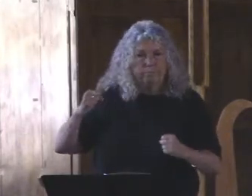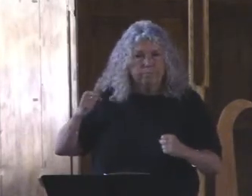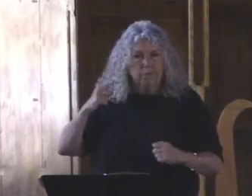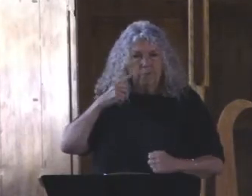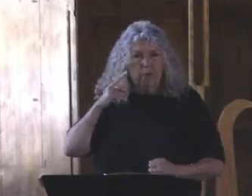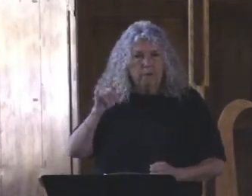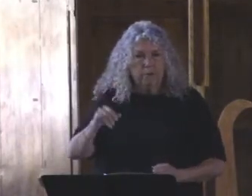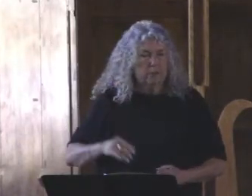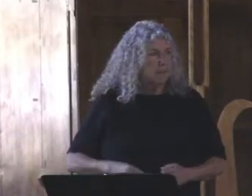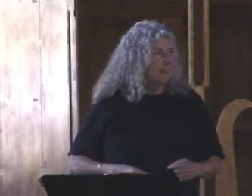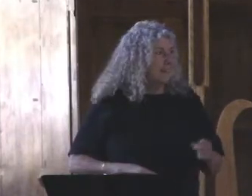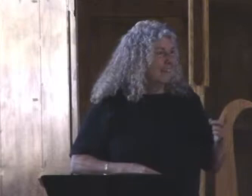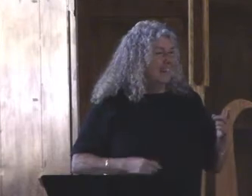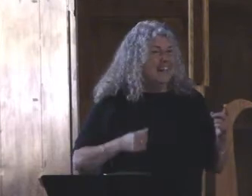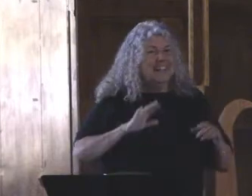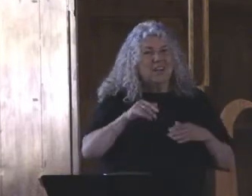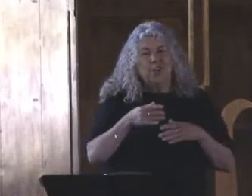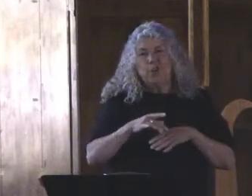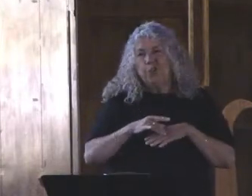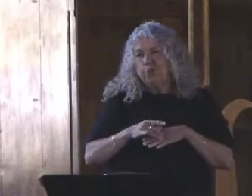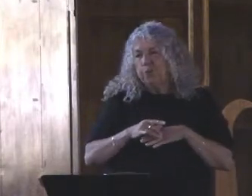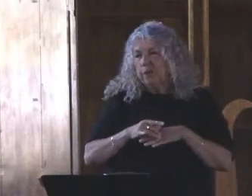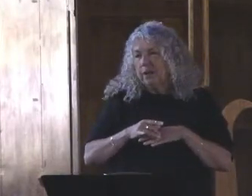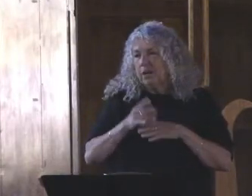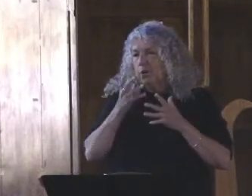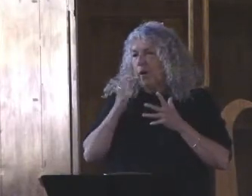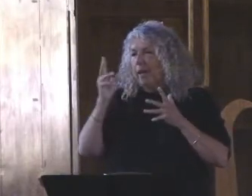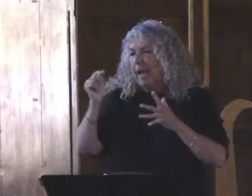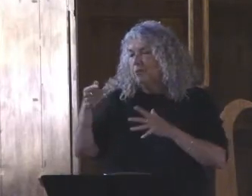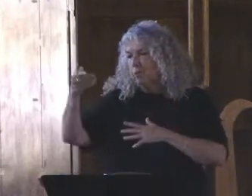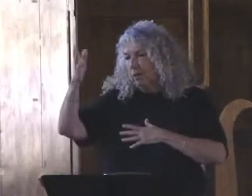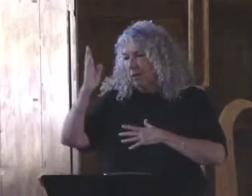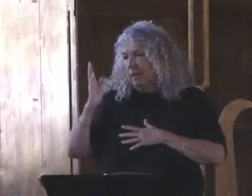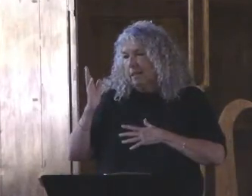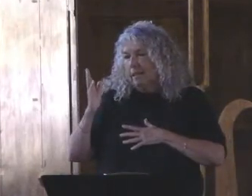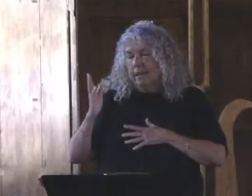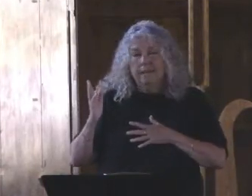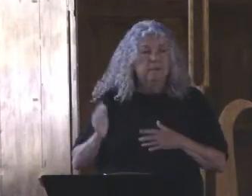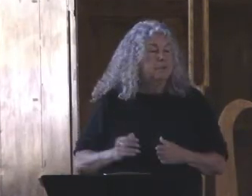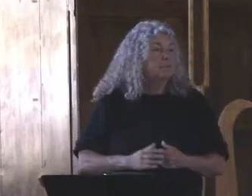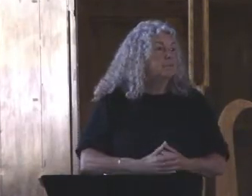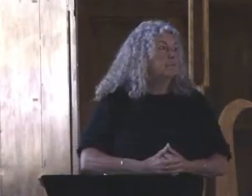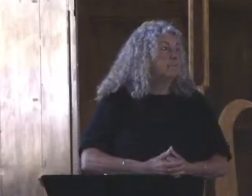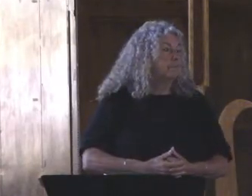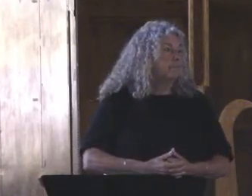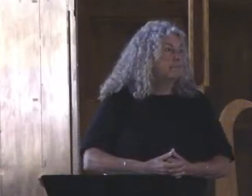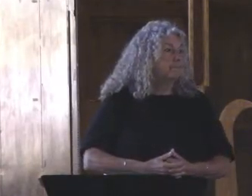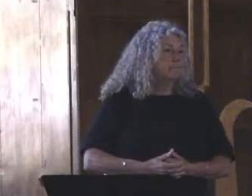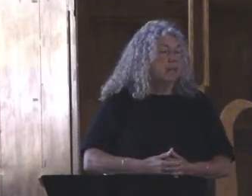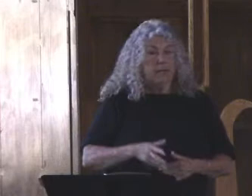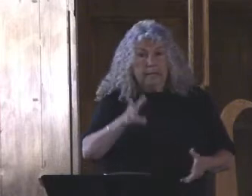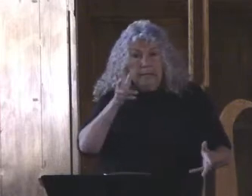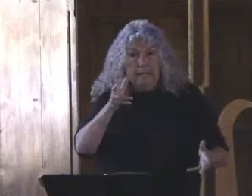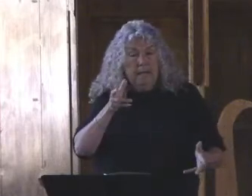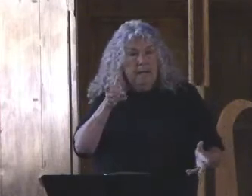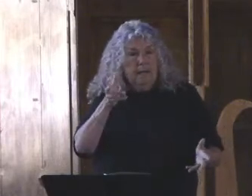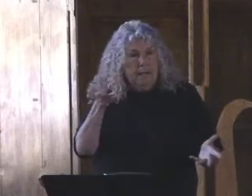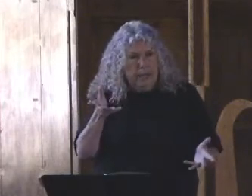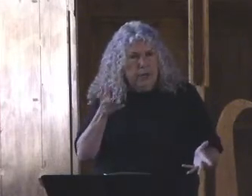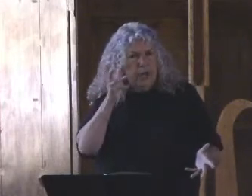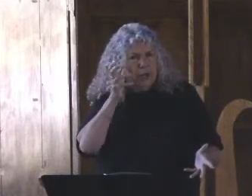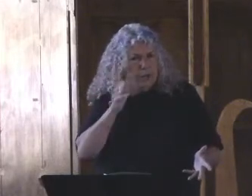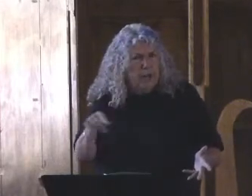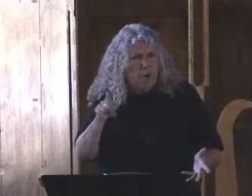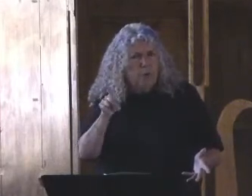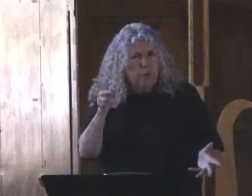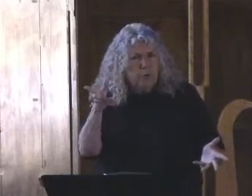forever. Let all the earth cry out to God with joy. Hear now, all you who